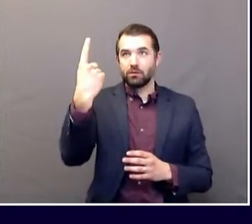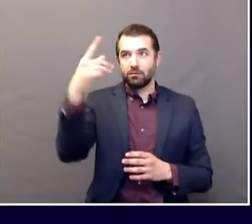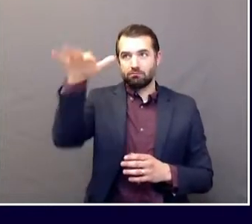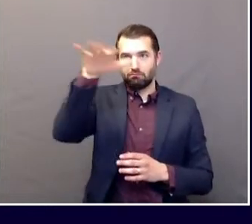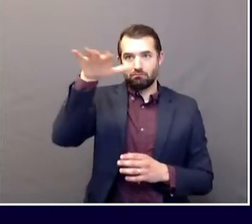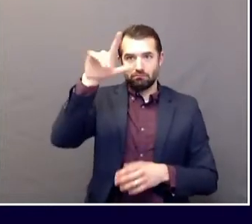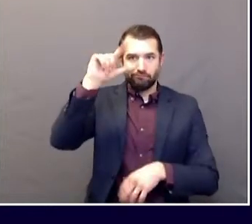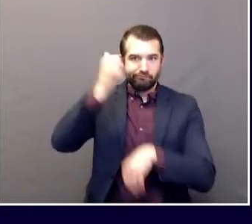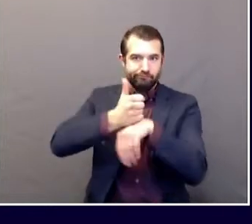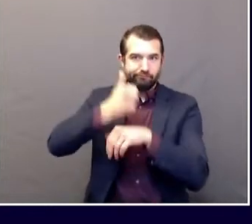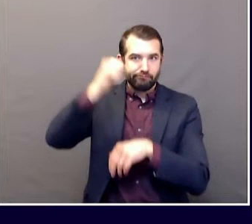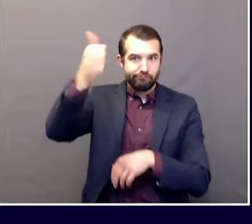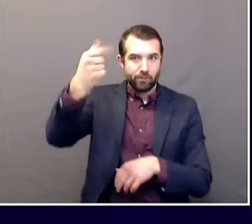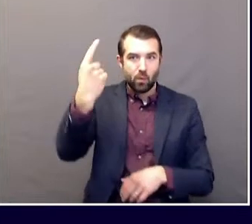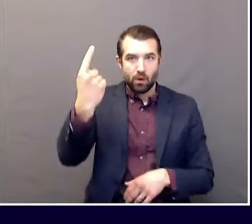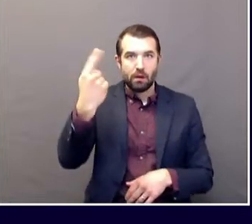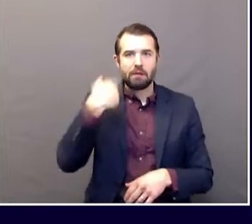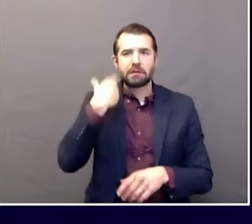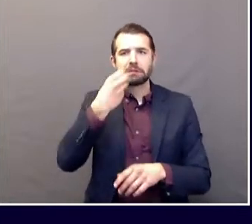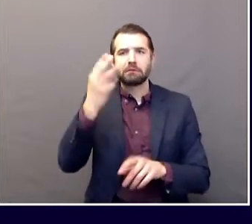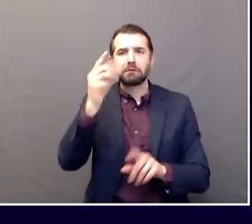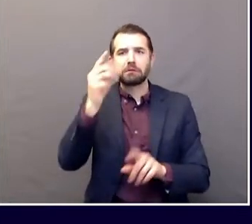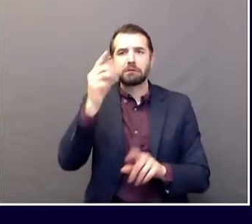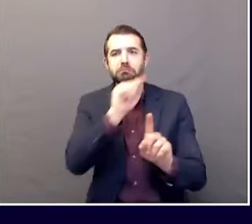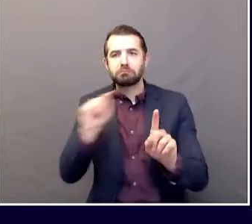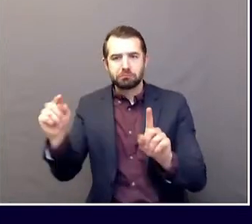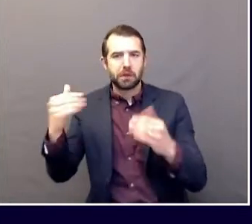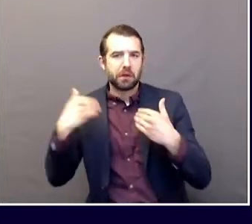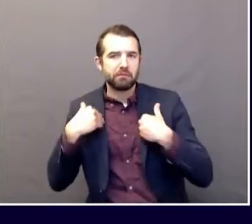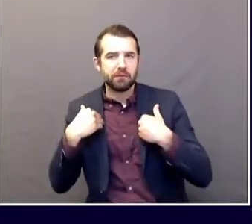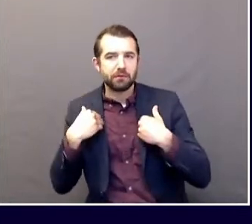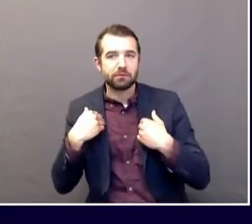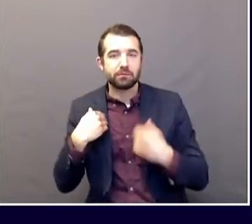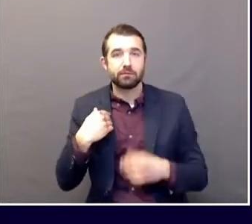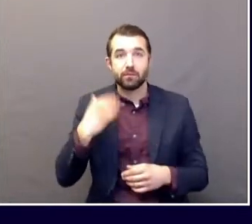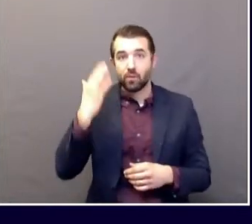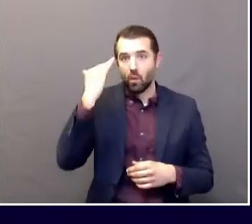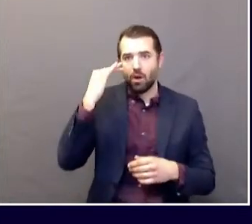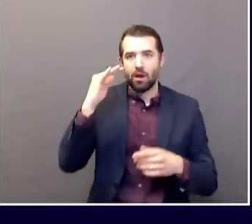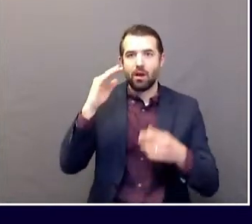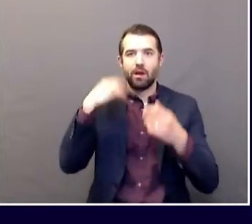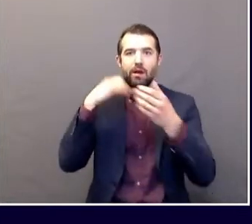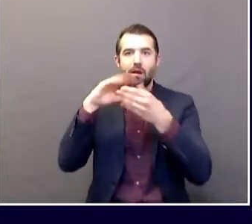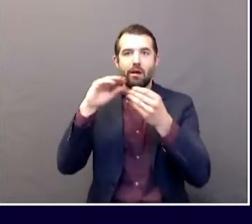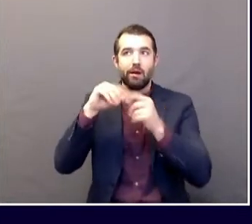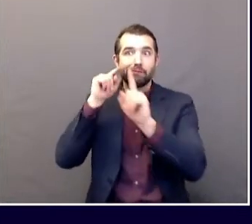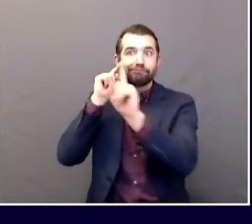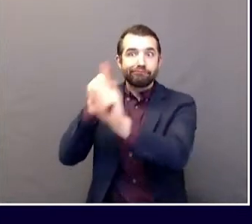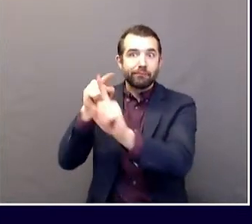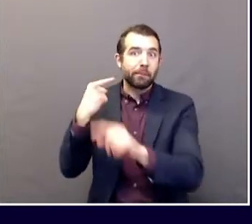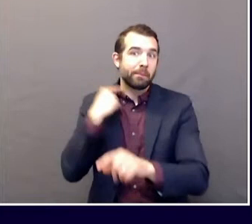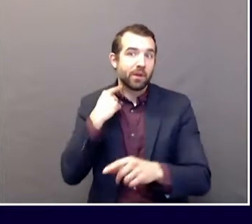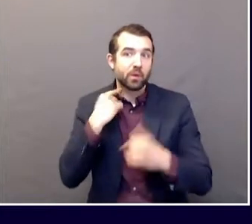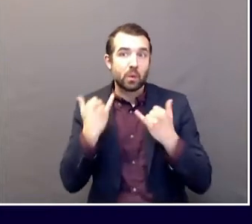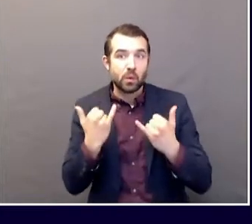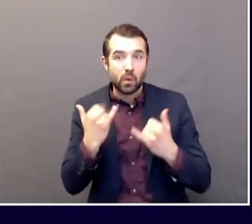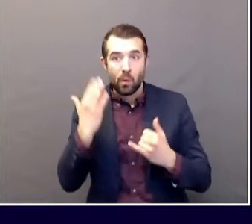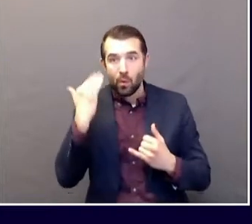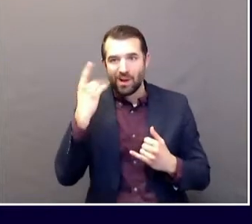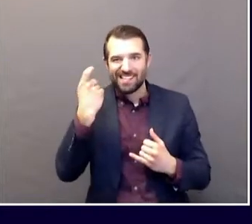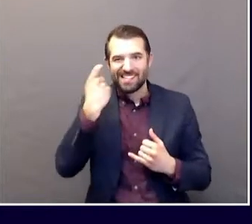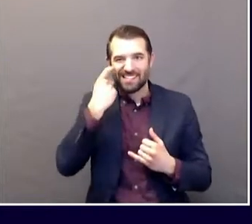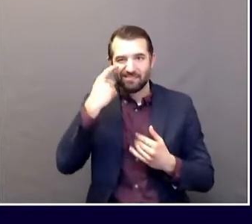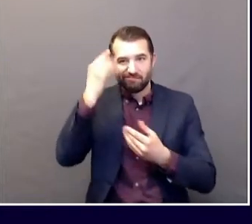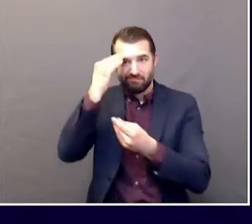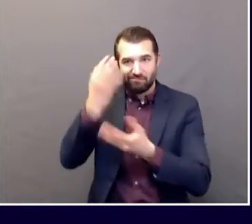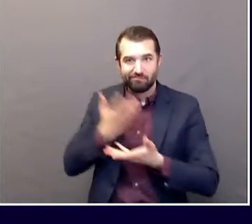they noted the availability of slots, not wanting to see a single slot go to waste. I offered to discuss that today with